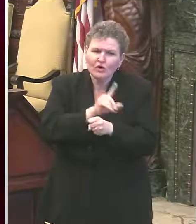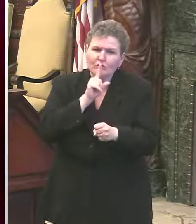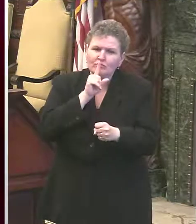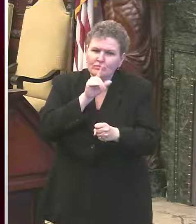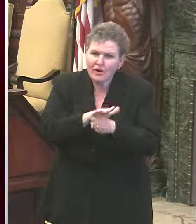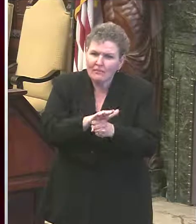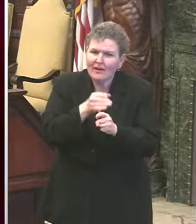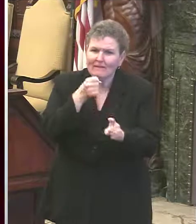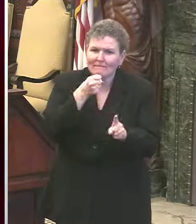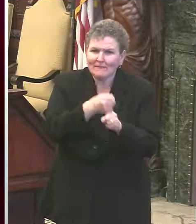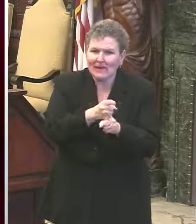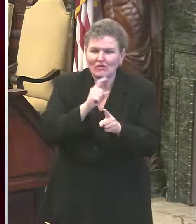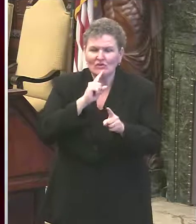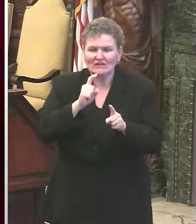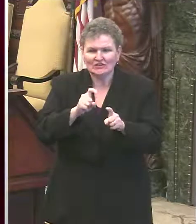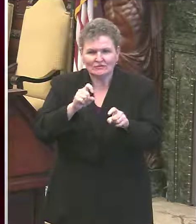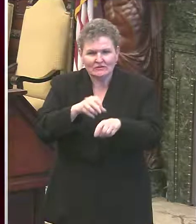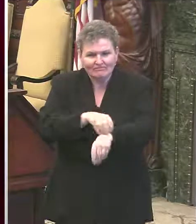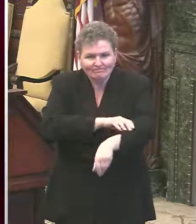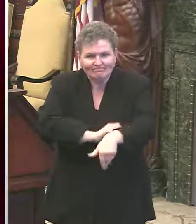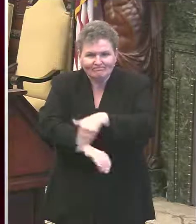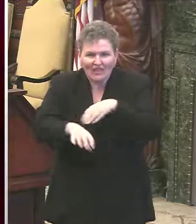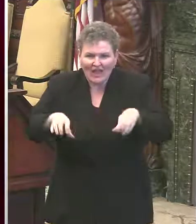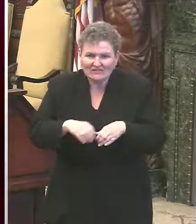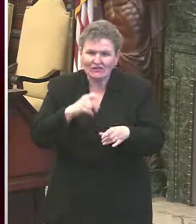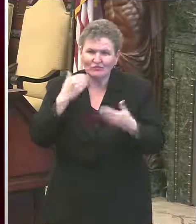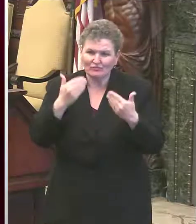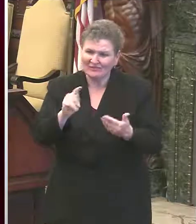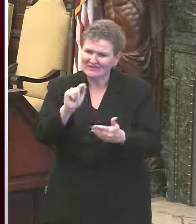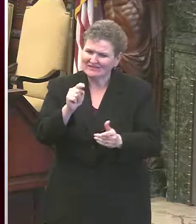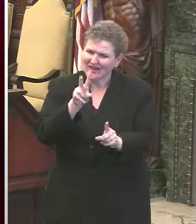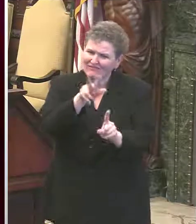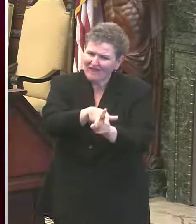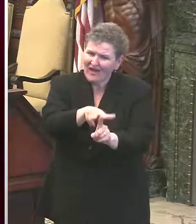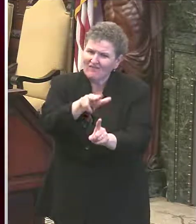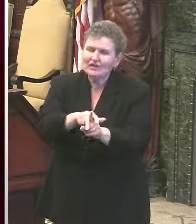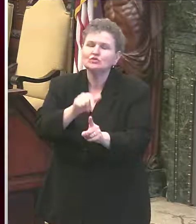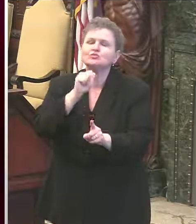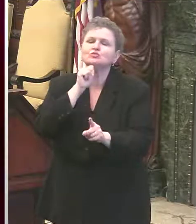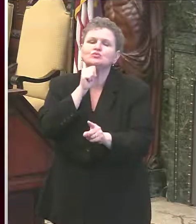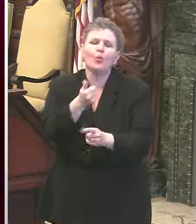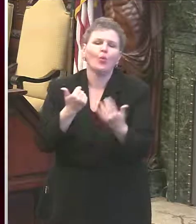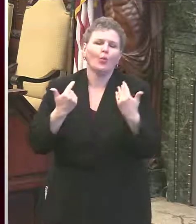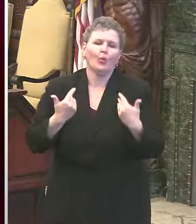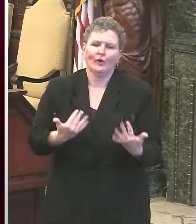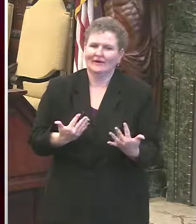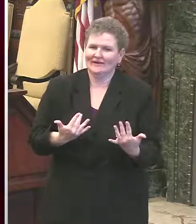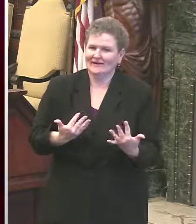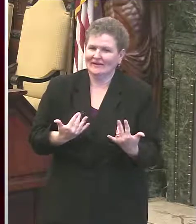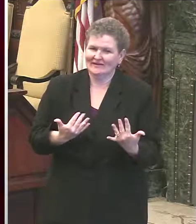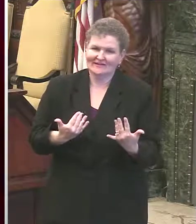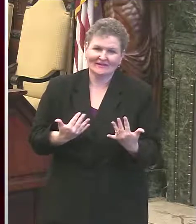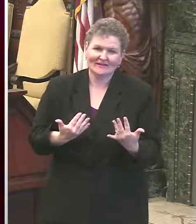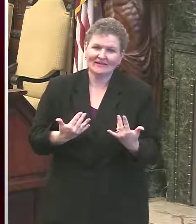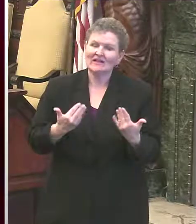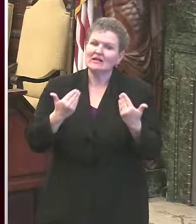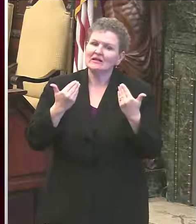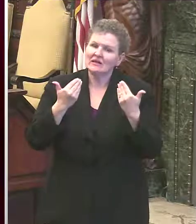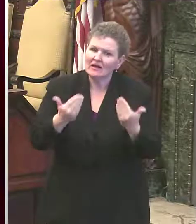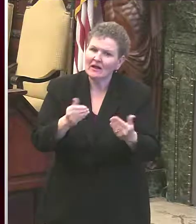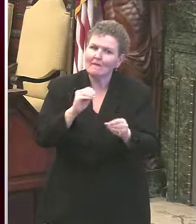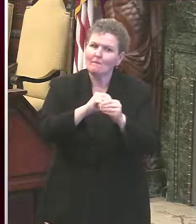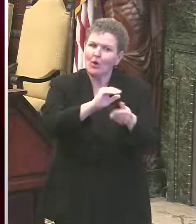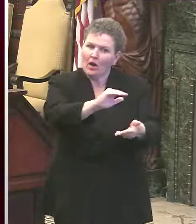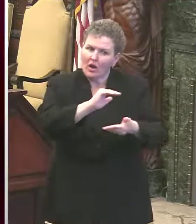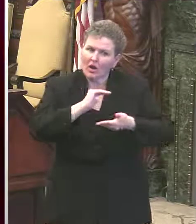take action to file their taxes if they don't usually file or didn't work this year. There may be more